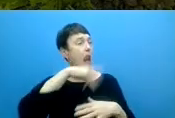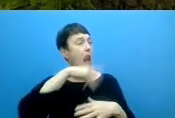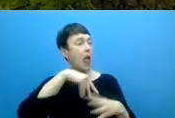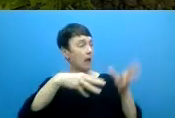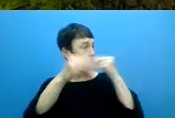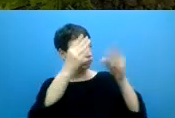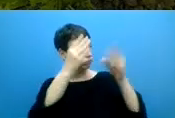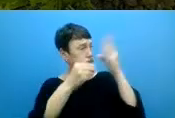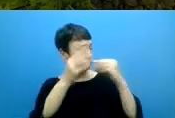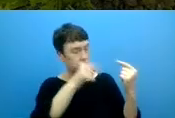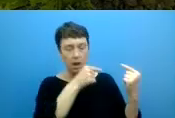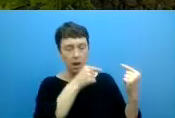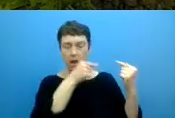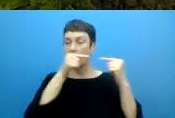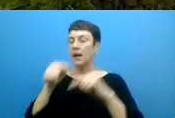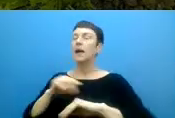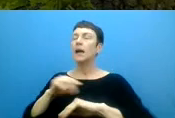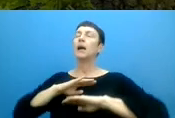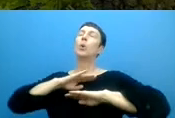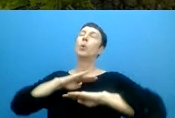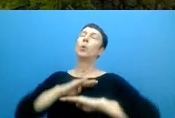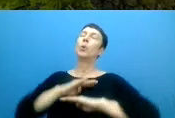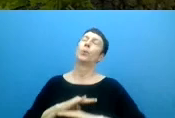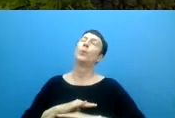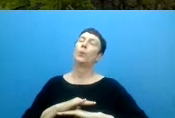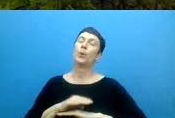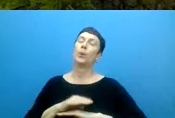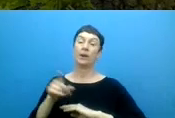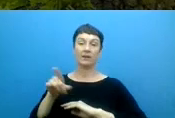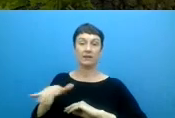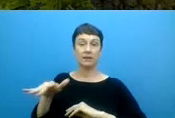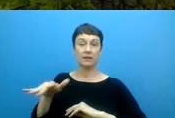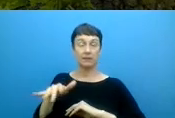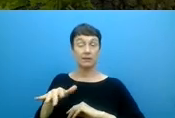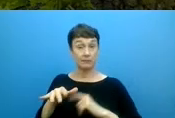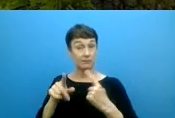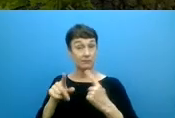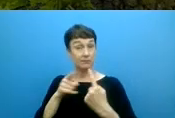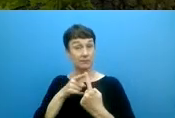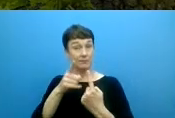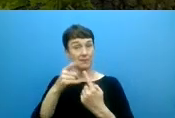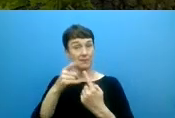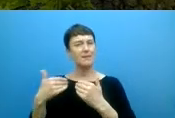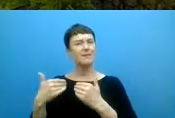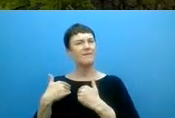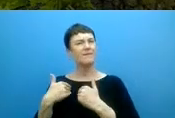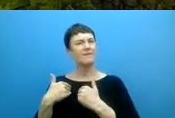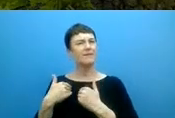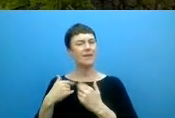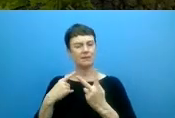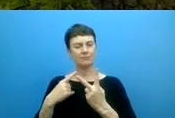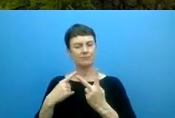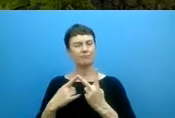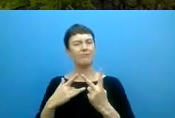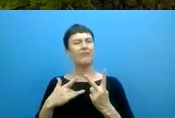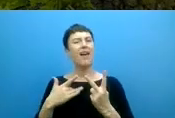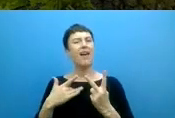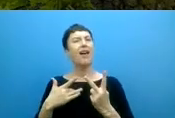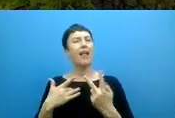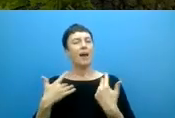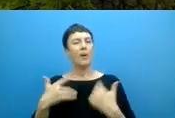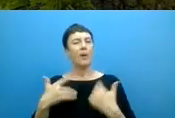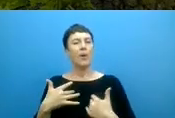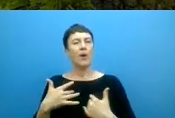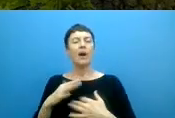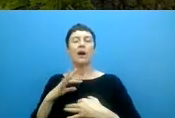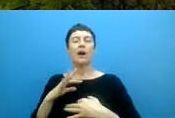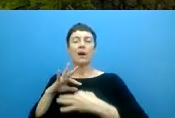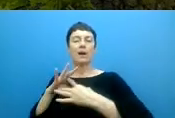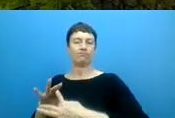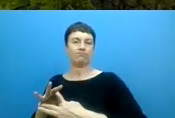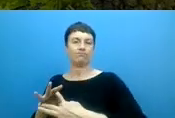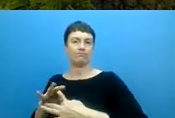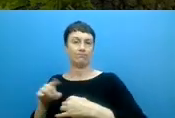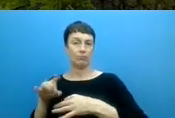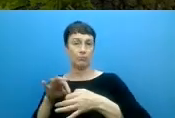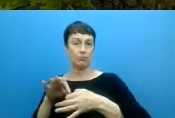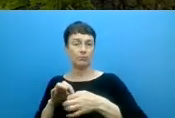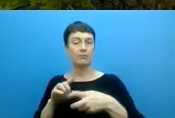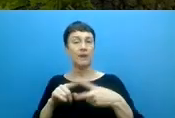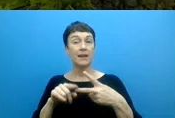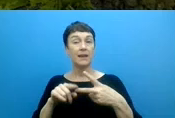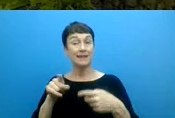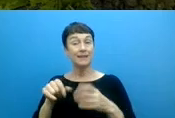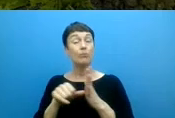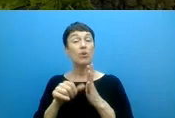One of the things that determine whether the space feels safe and welcoming is the language we use.